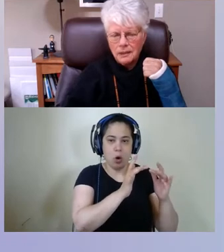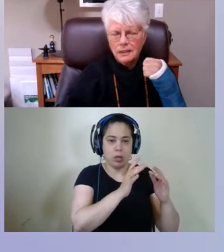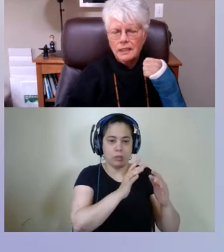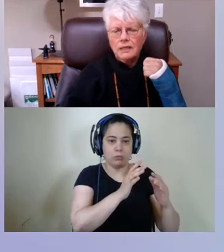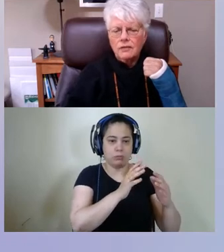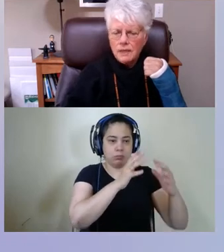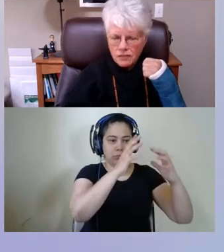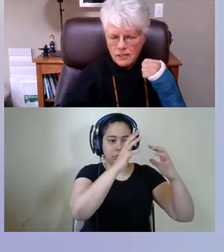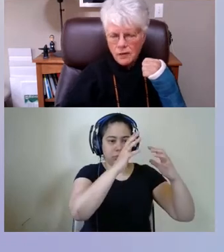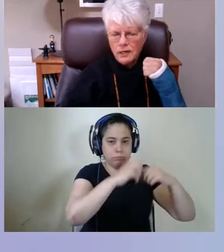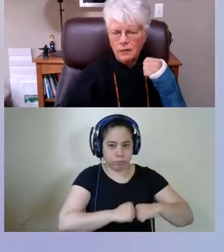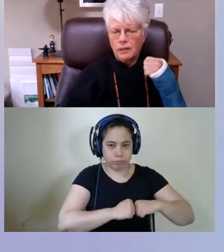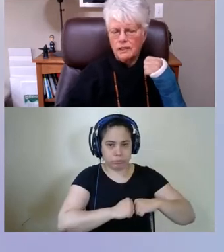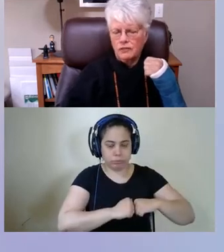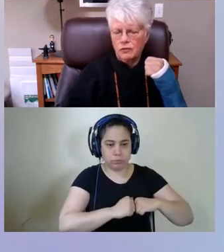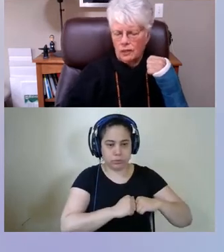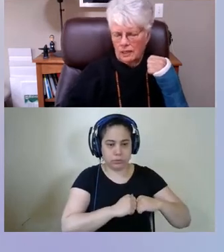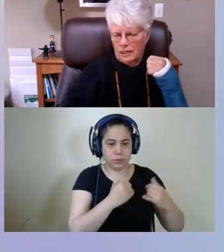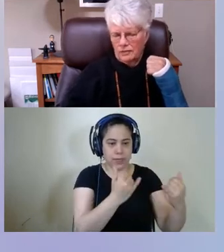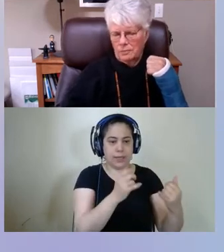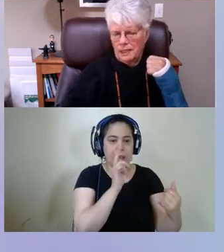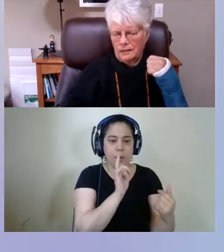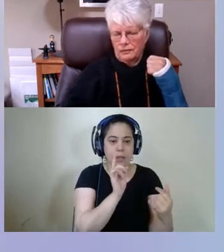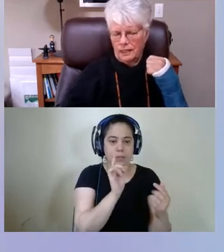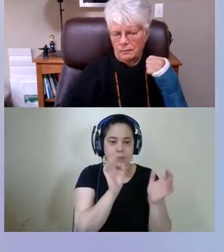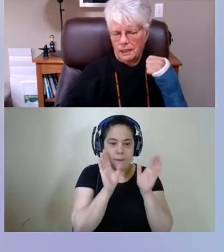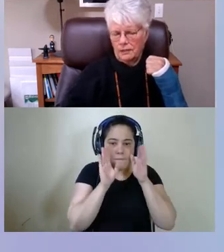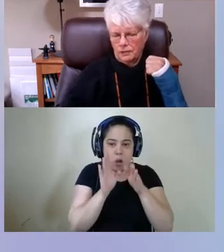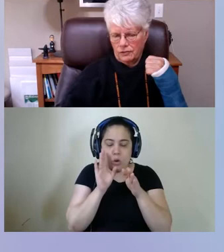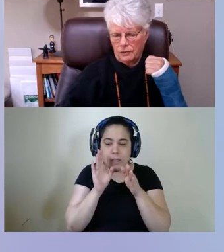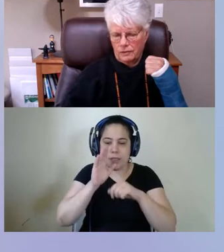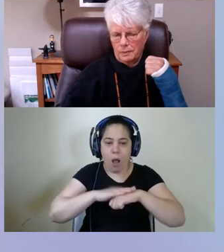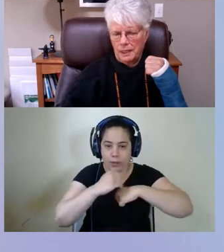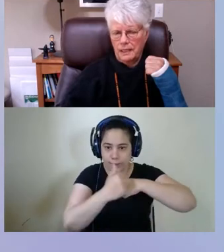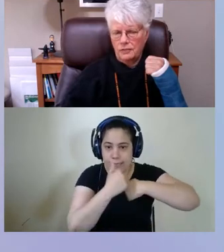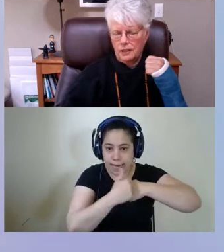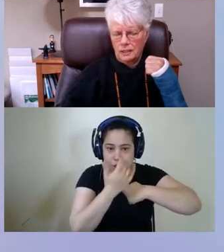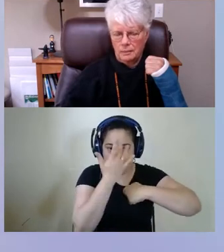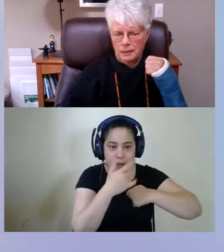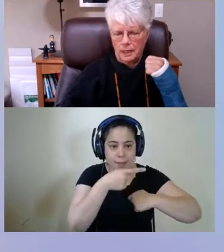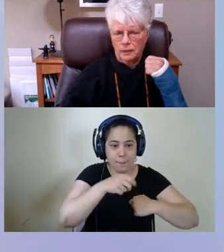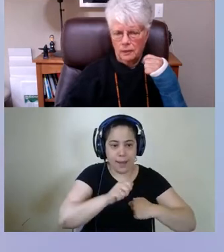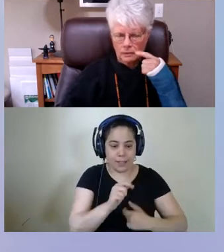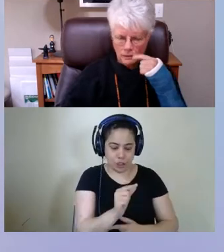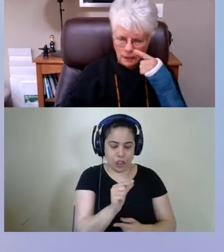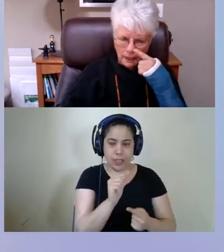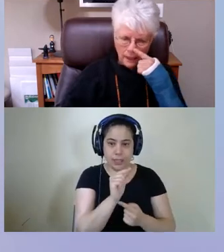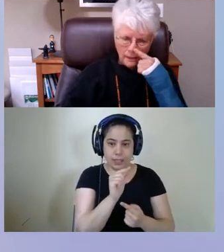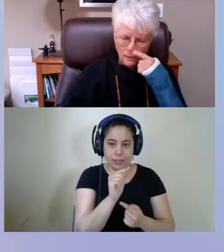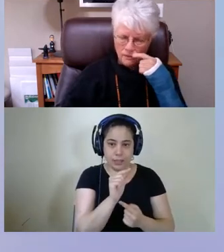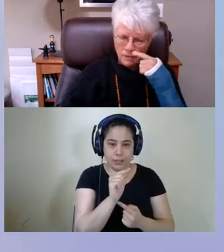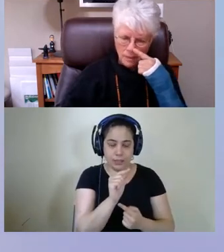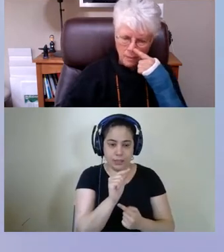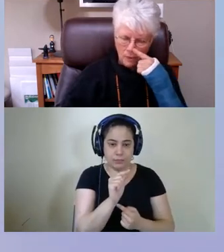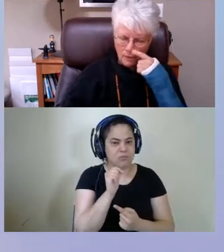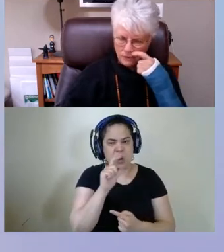remember? So this is now a network that is organized to meet the threat because this is the PAG, the periaqueductal gray. You